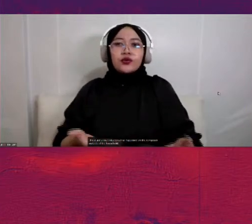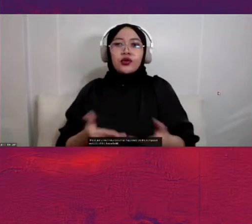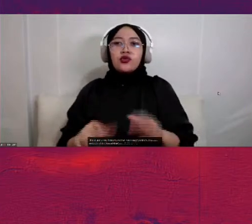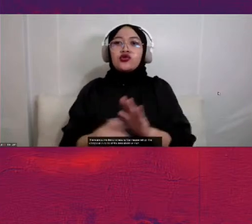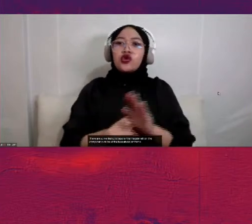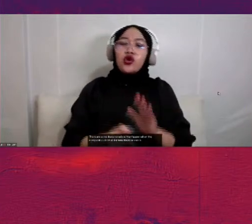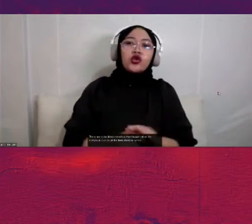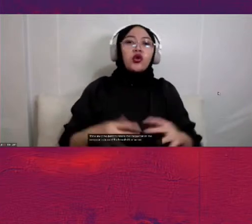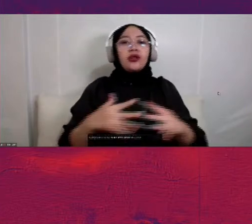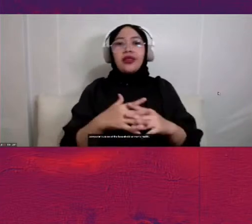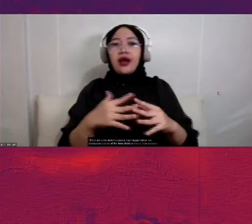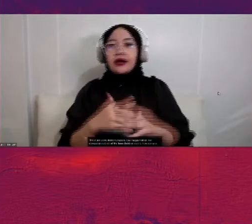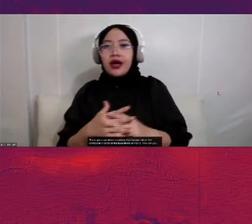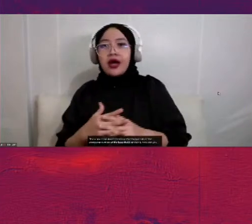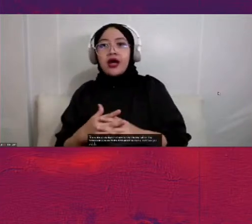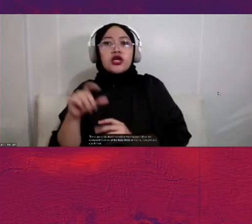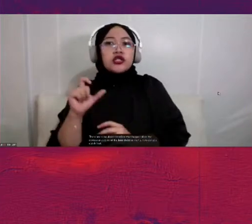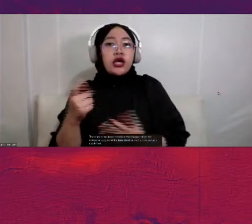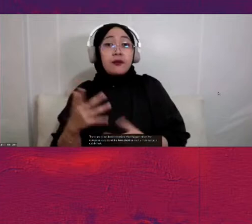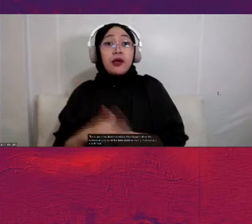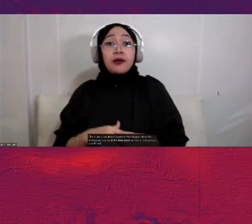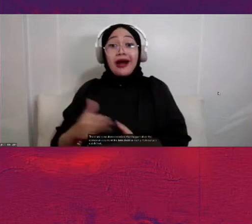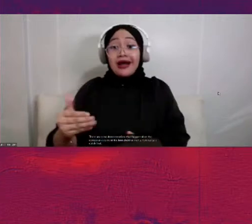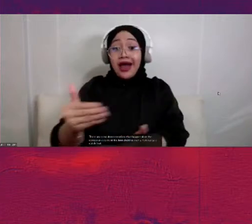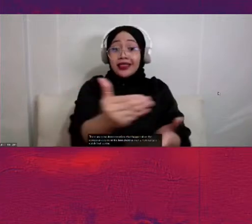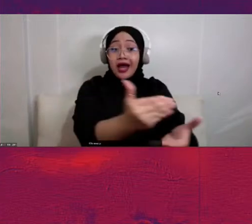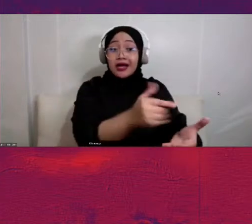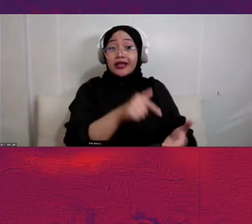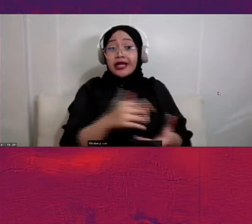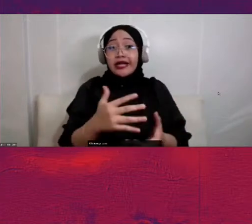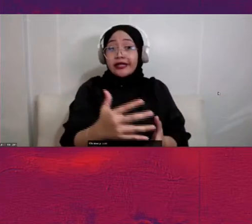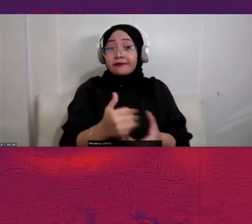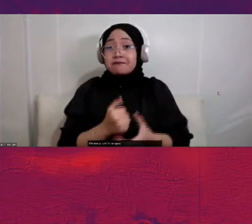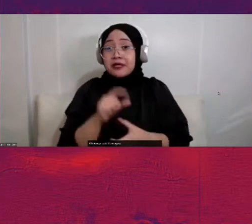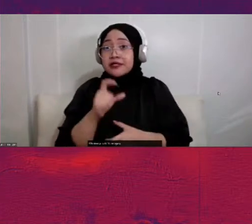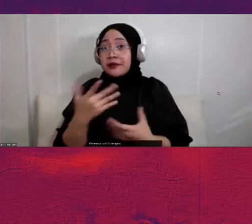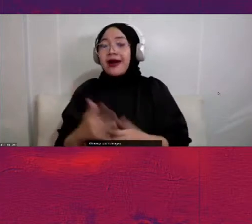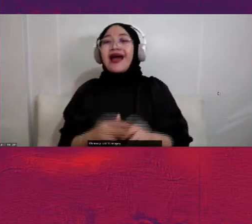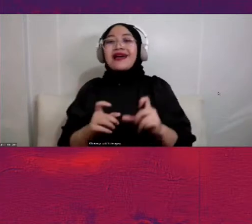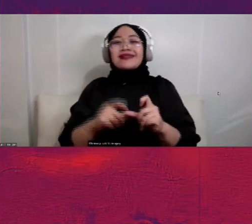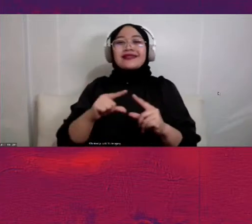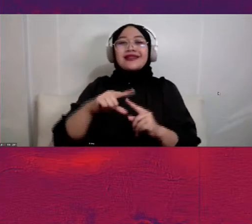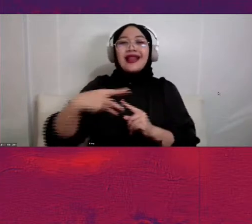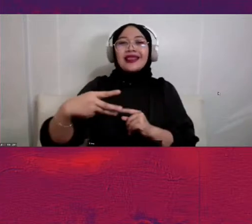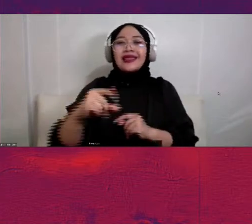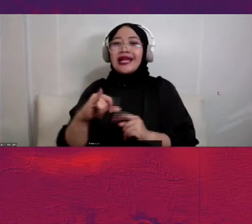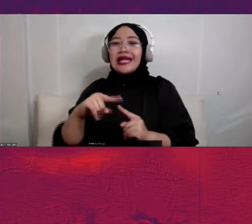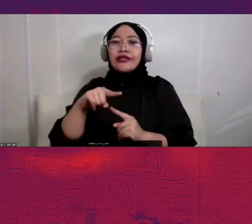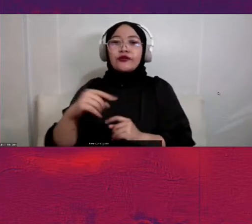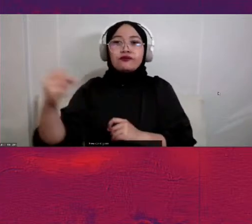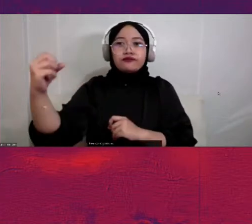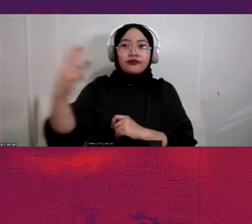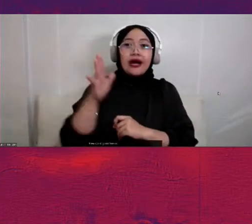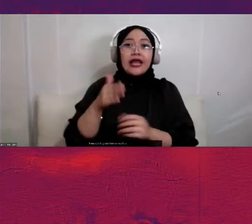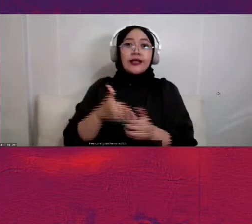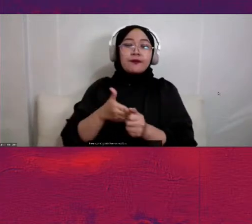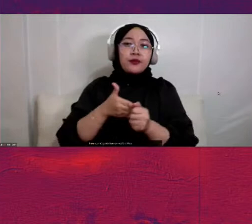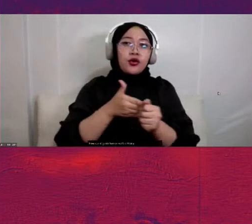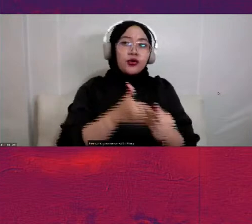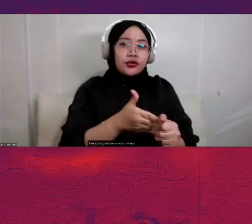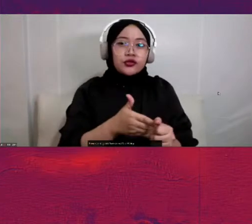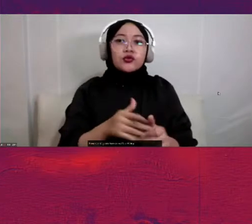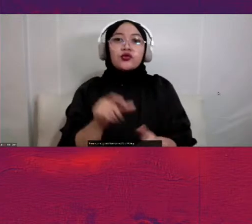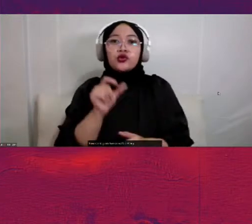or on lands. How can you catch that? Obviously, satellite imagery, how can it guide human welfare